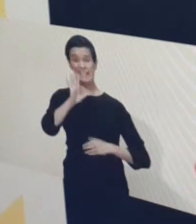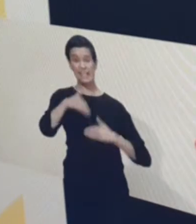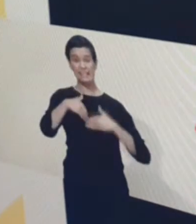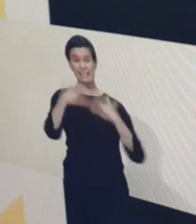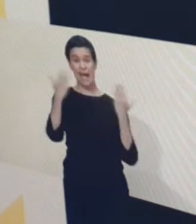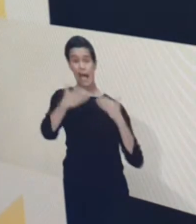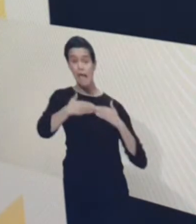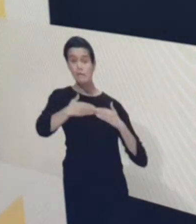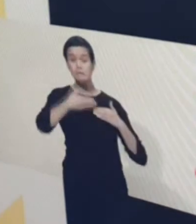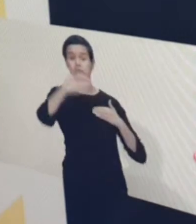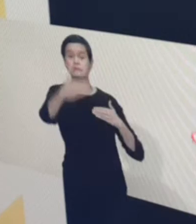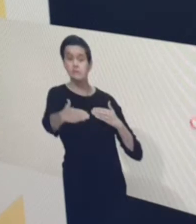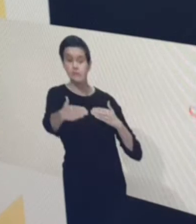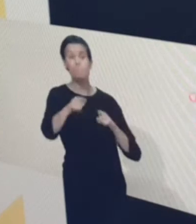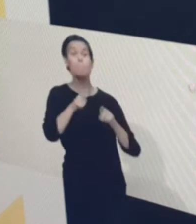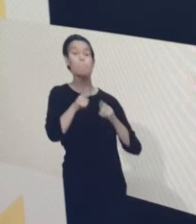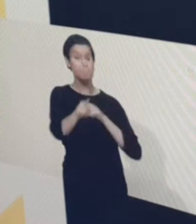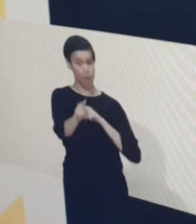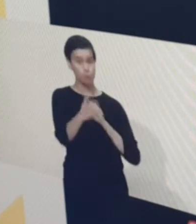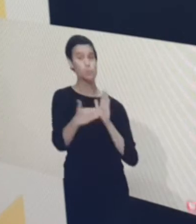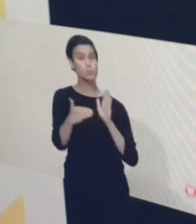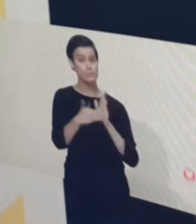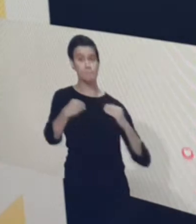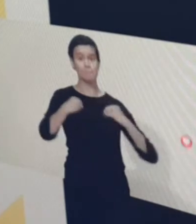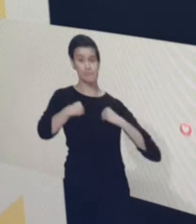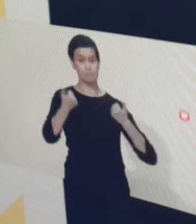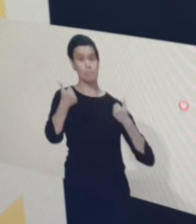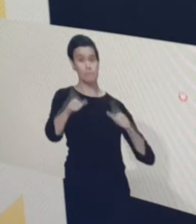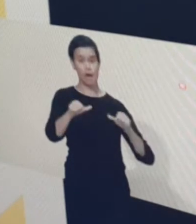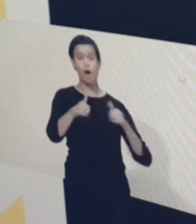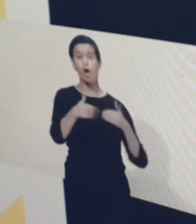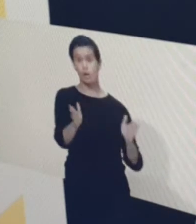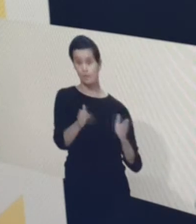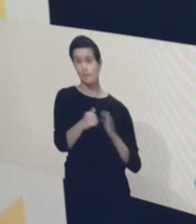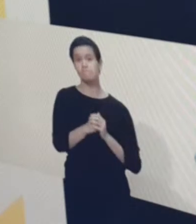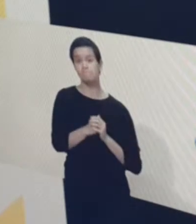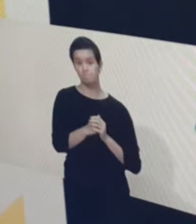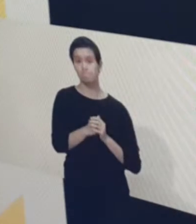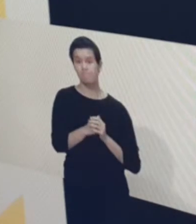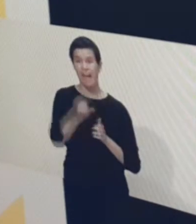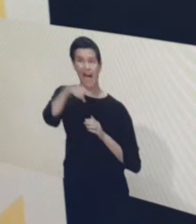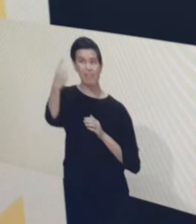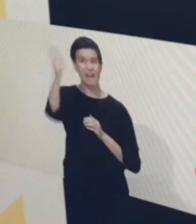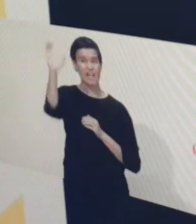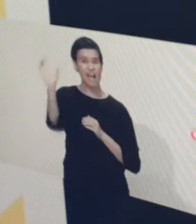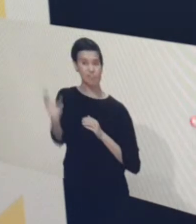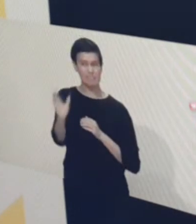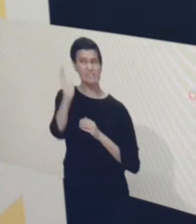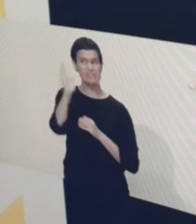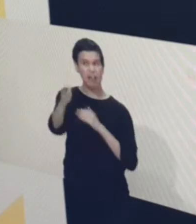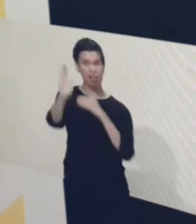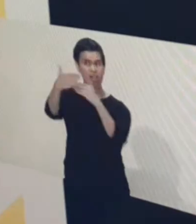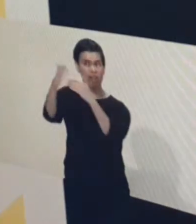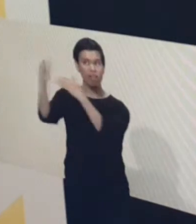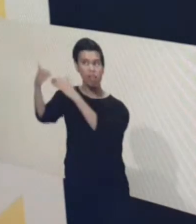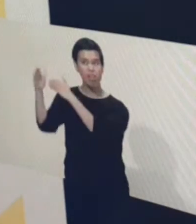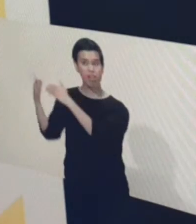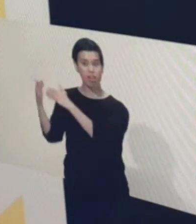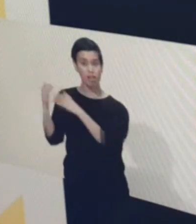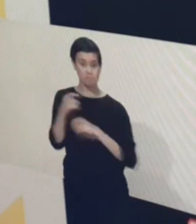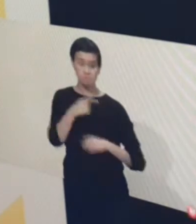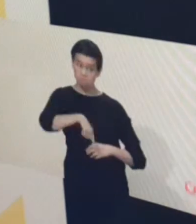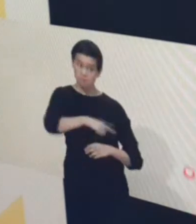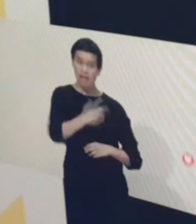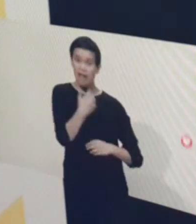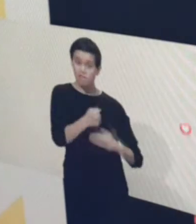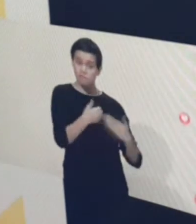reopened most businesses in New Zealand, and sooner than many other countries around the world. But that fits with our plan, and